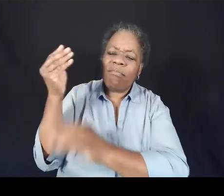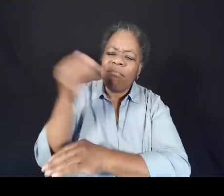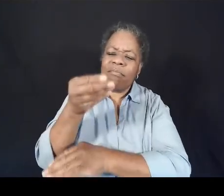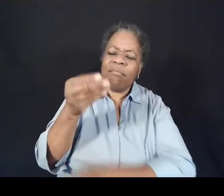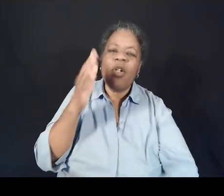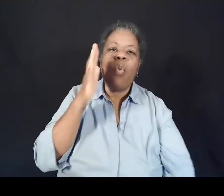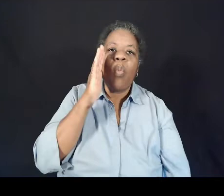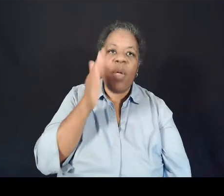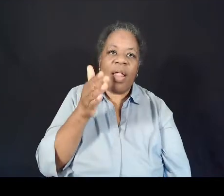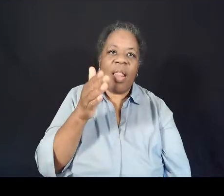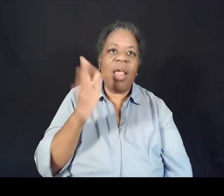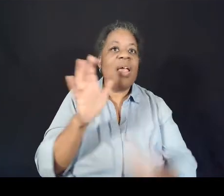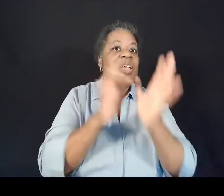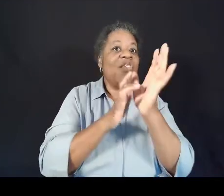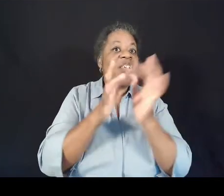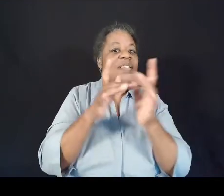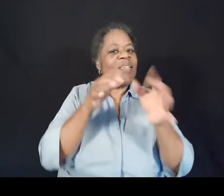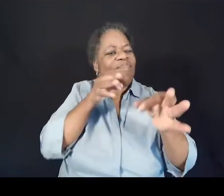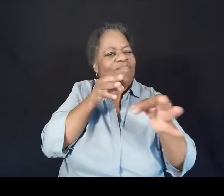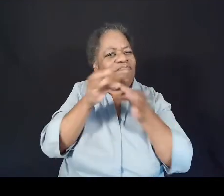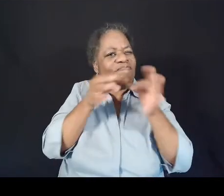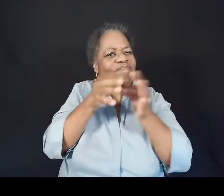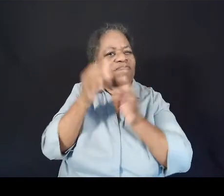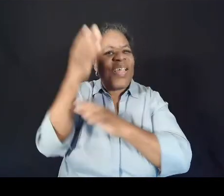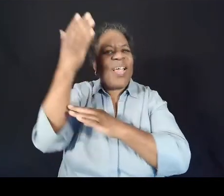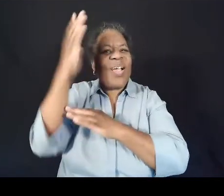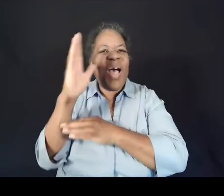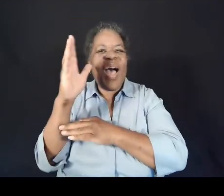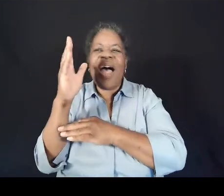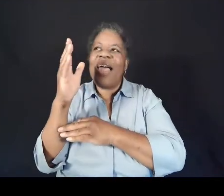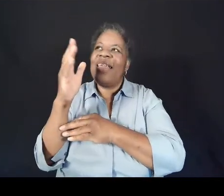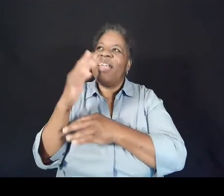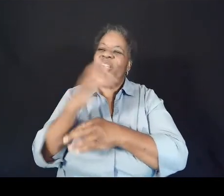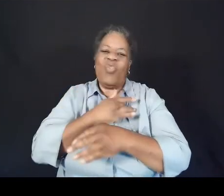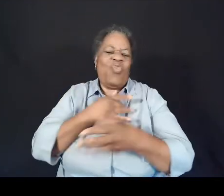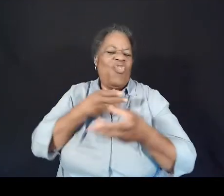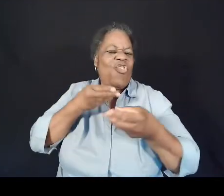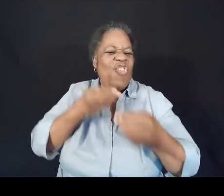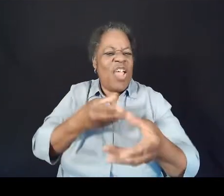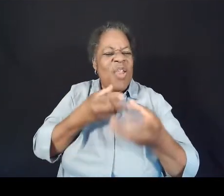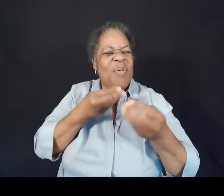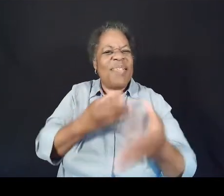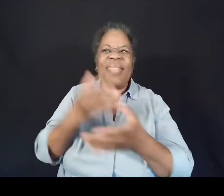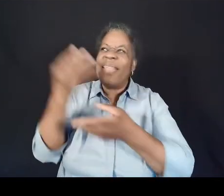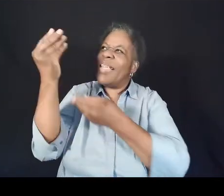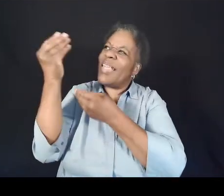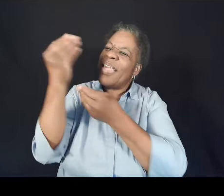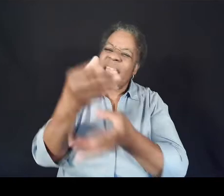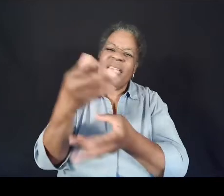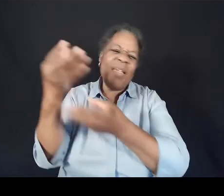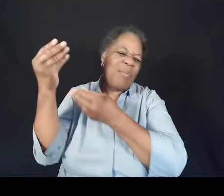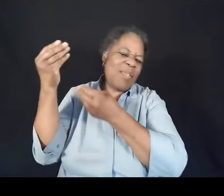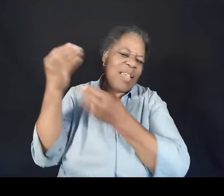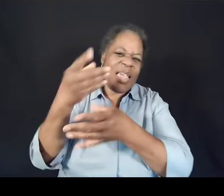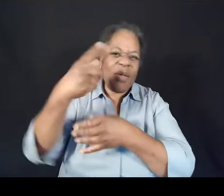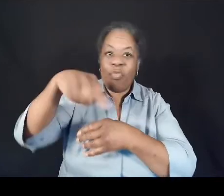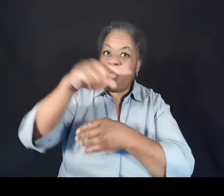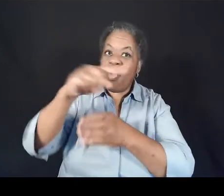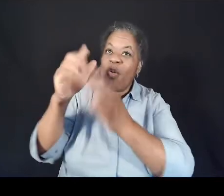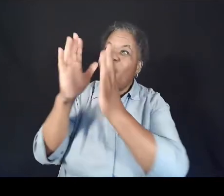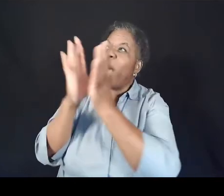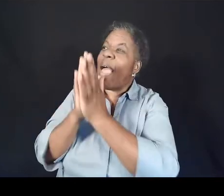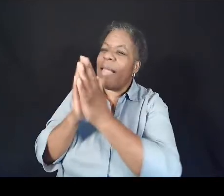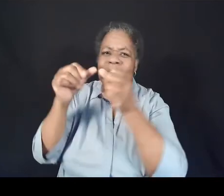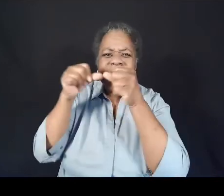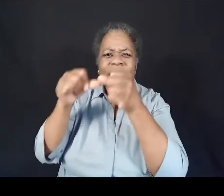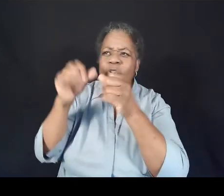Jesus is describing a God who gives generously to those who ask wholeheartedly, who keep on seeking and